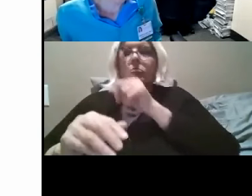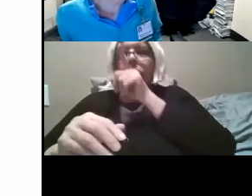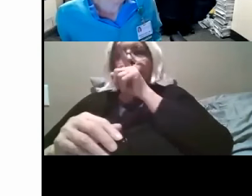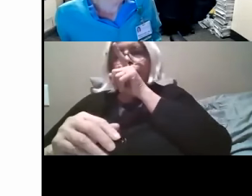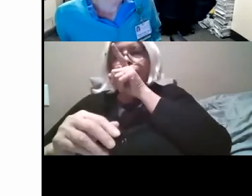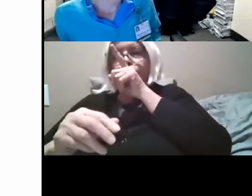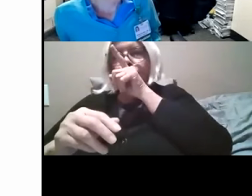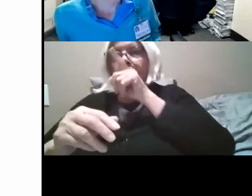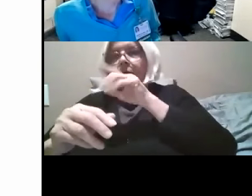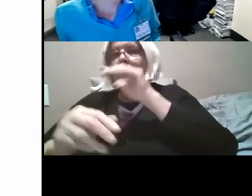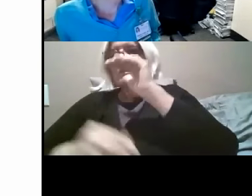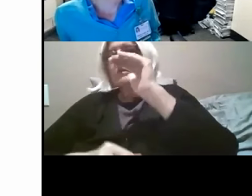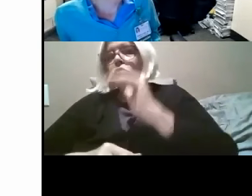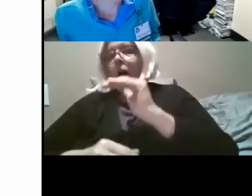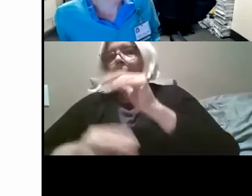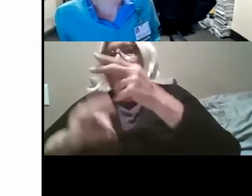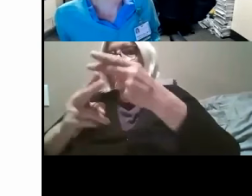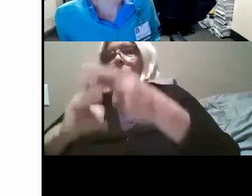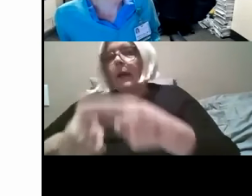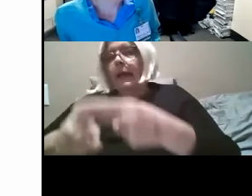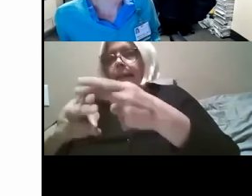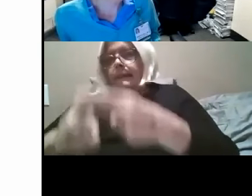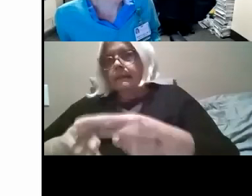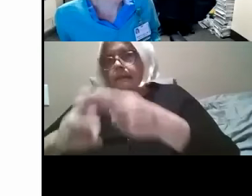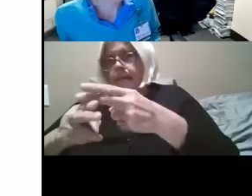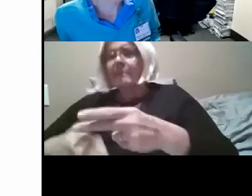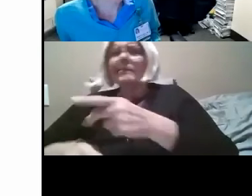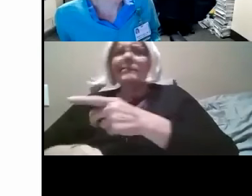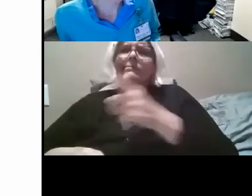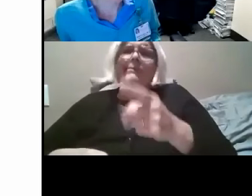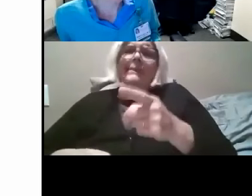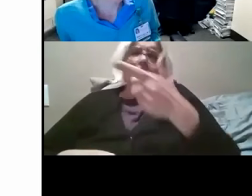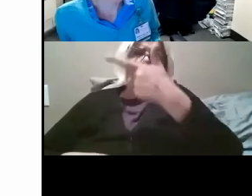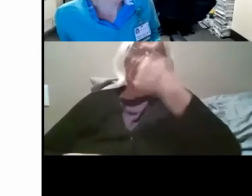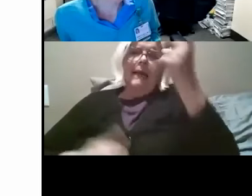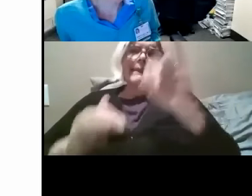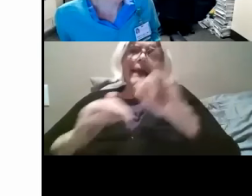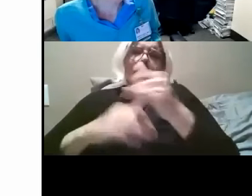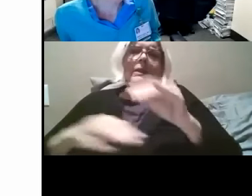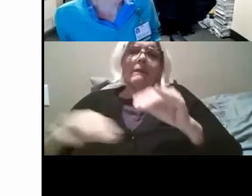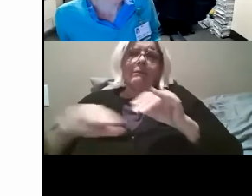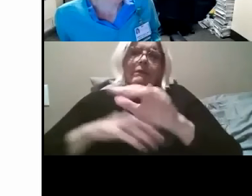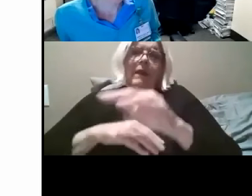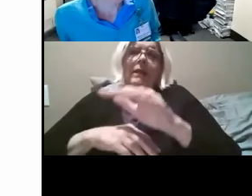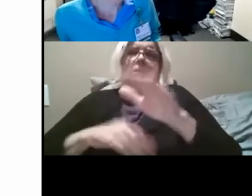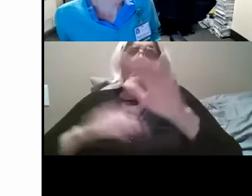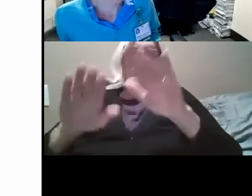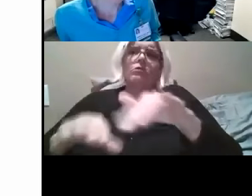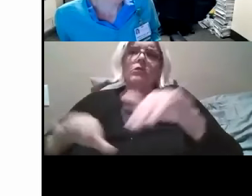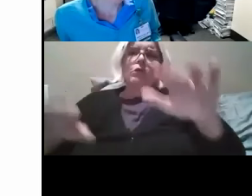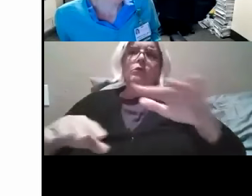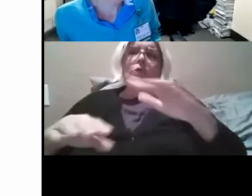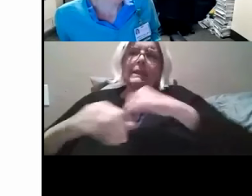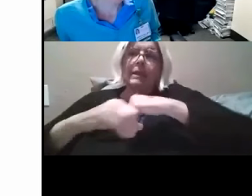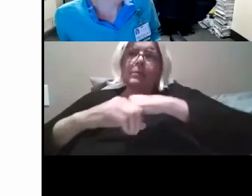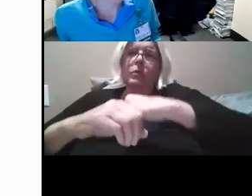on immune system maturity rather than weight. And then we just have to have an age cutoff.